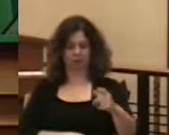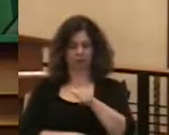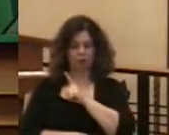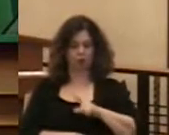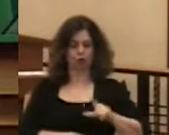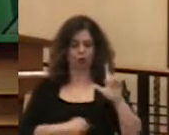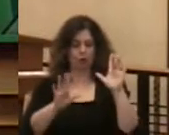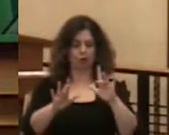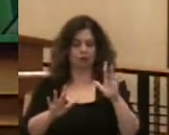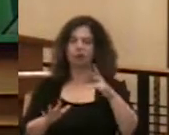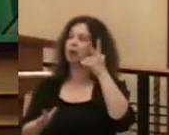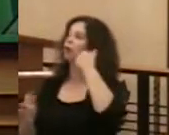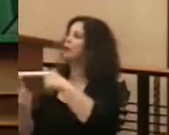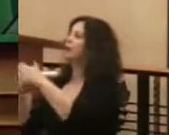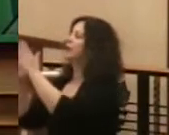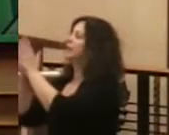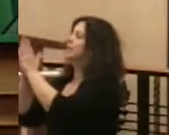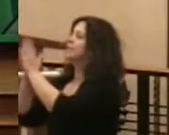mercy.